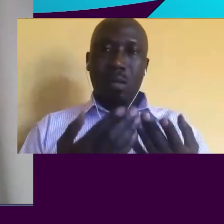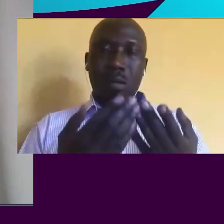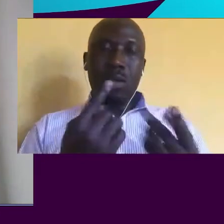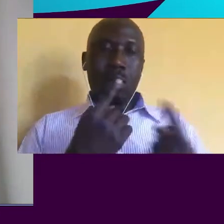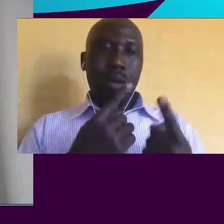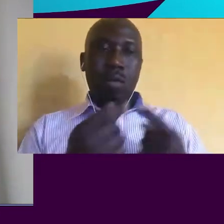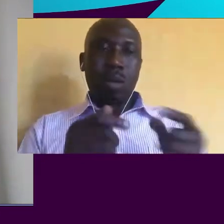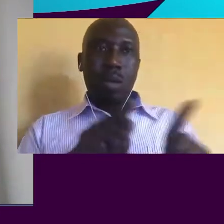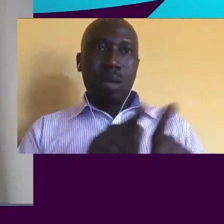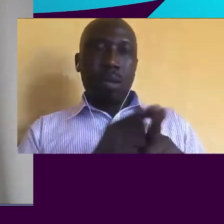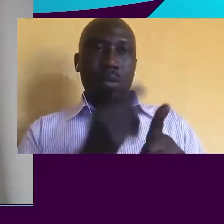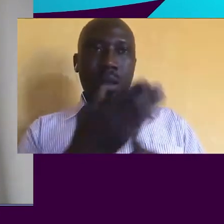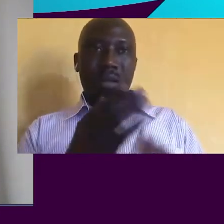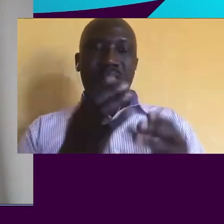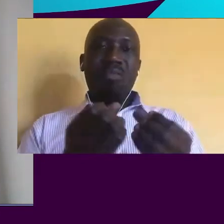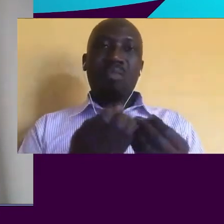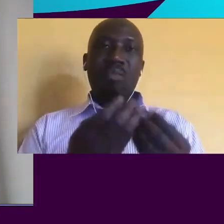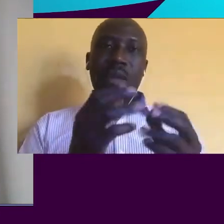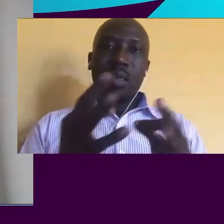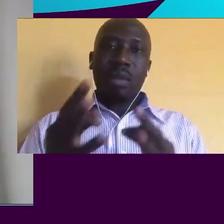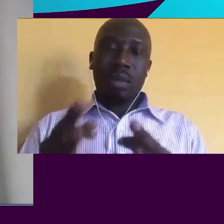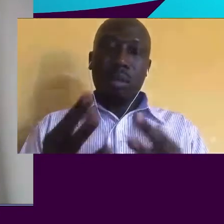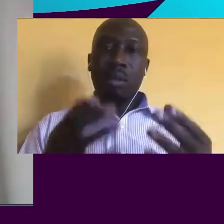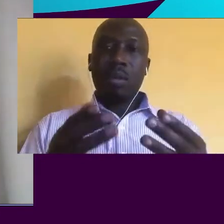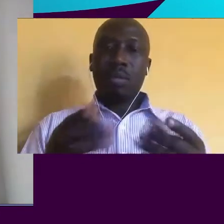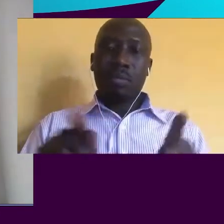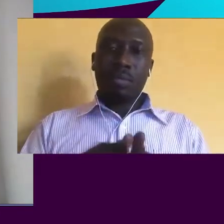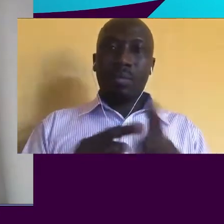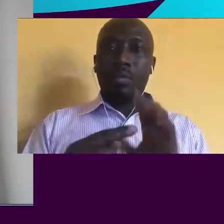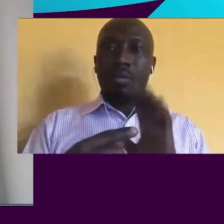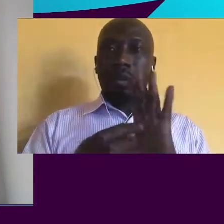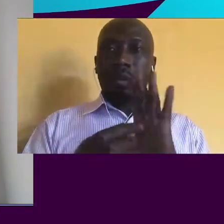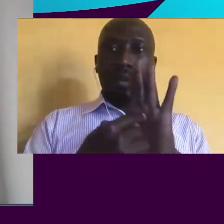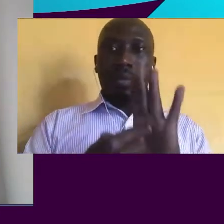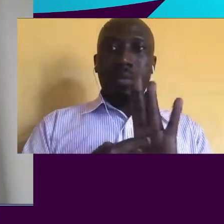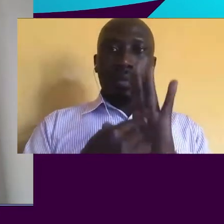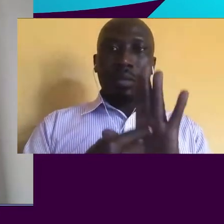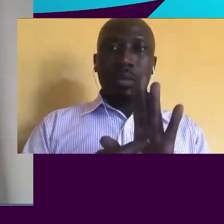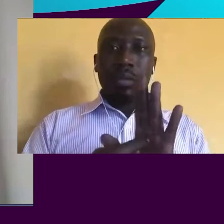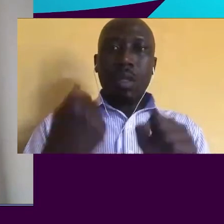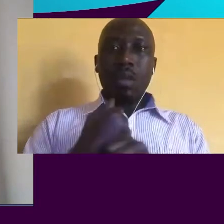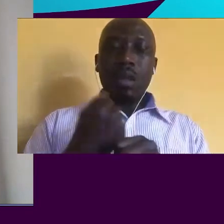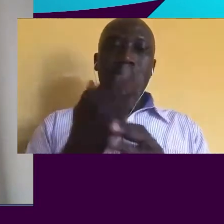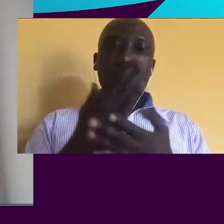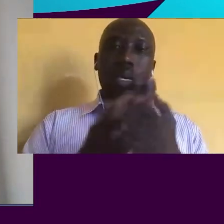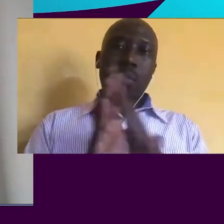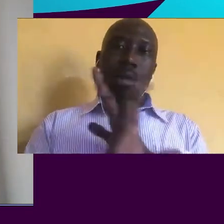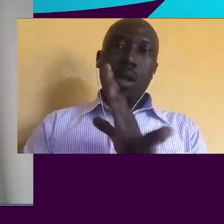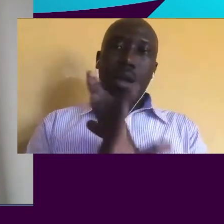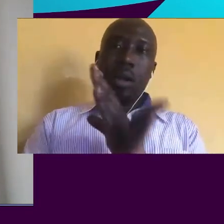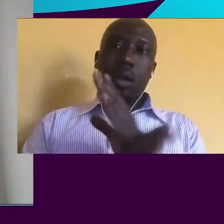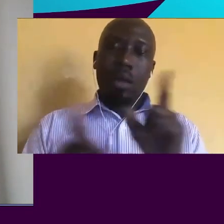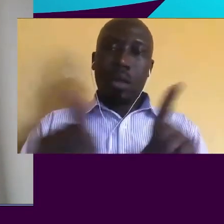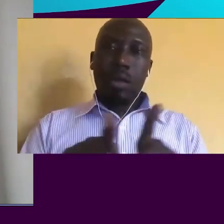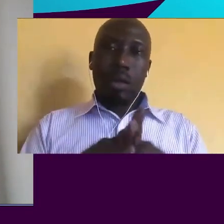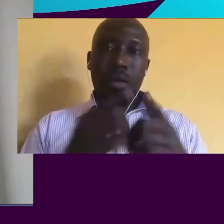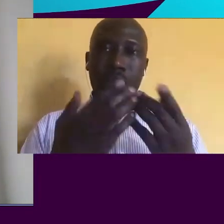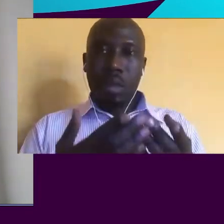couple of things come up around that. For example, so we work in some countries in the Middle East,